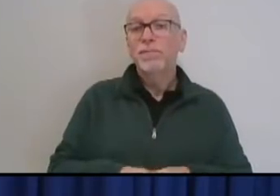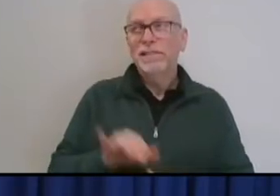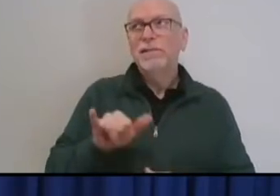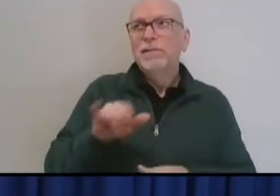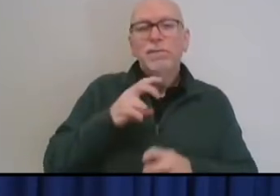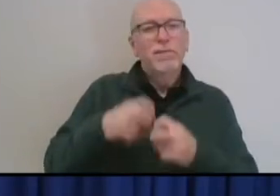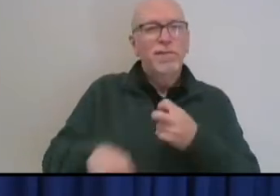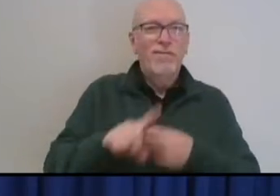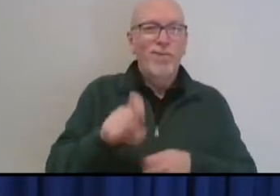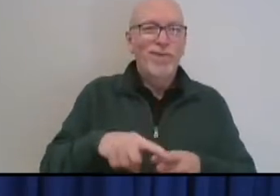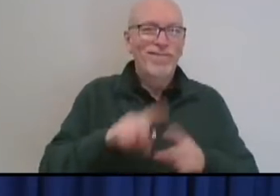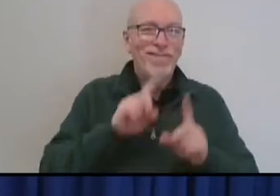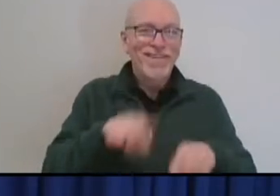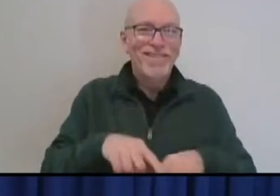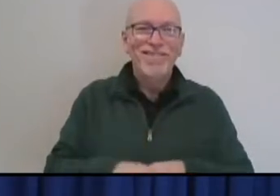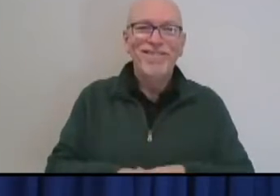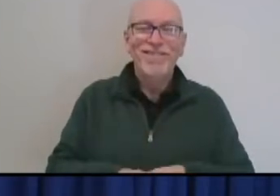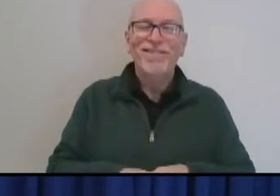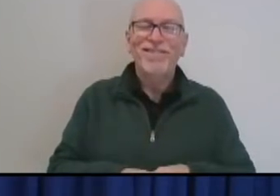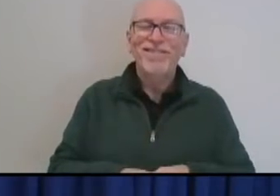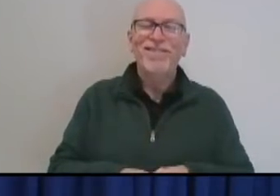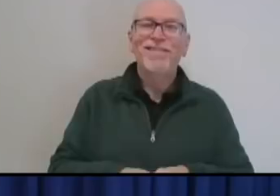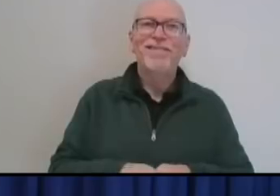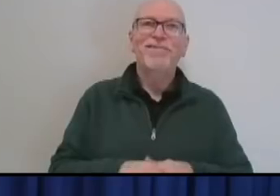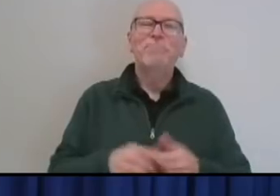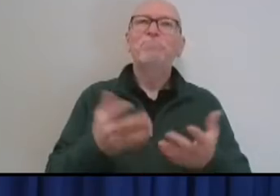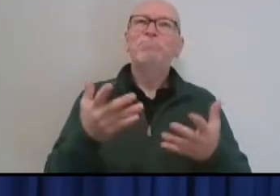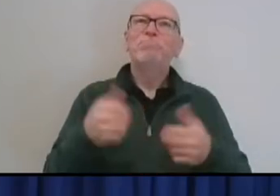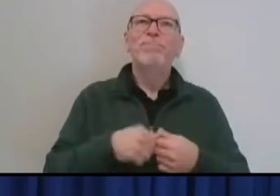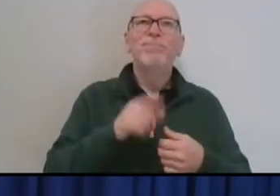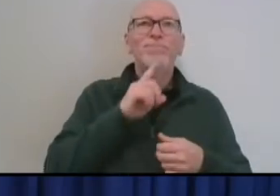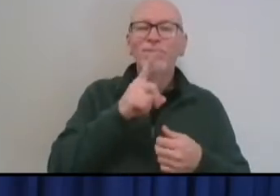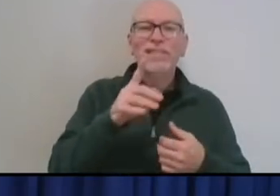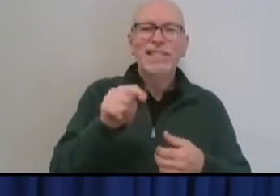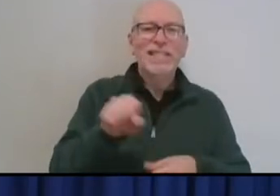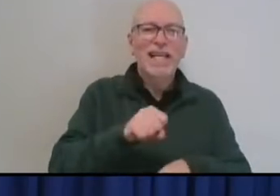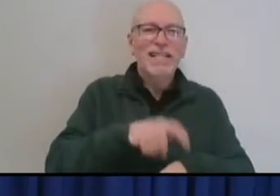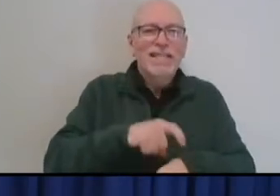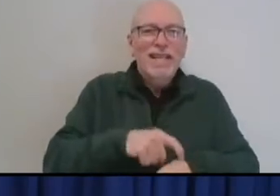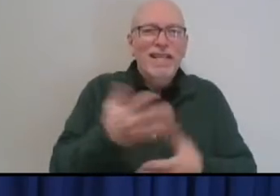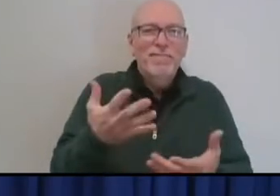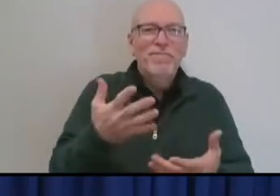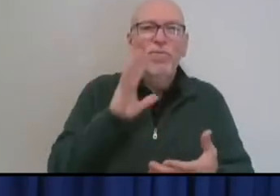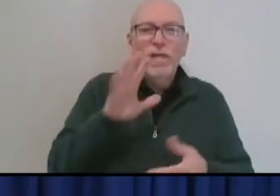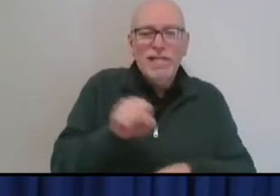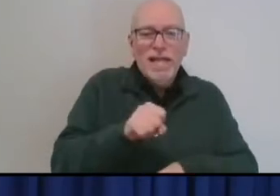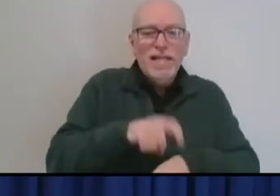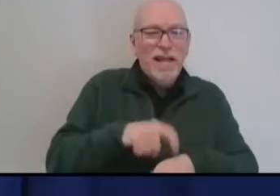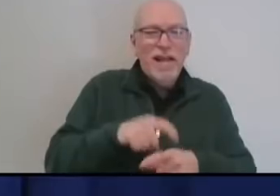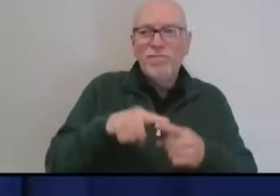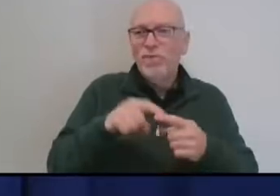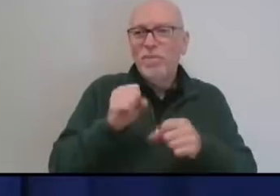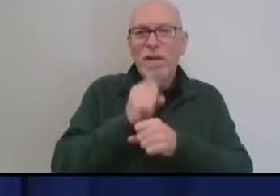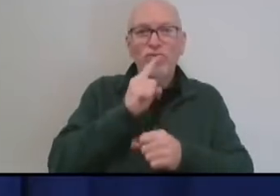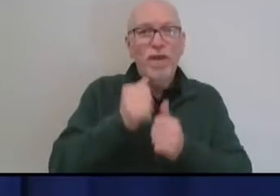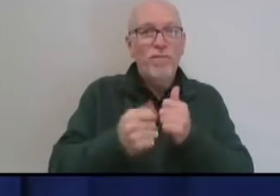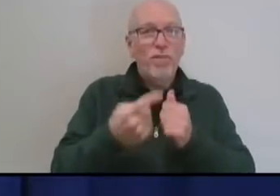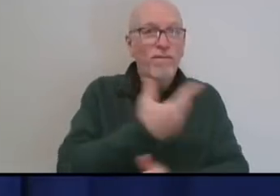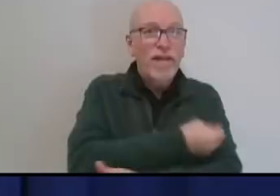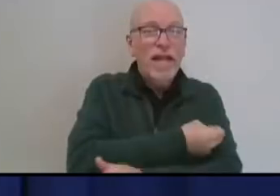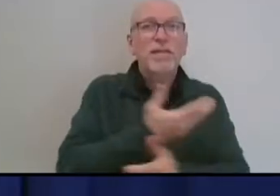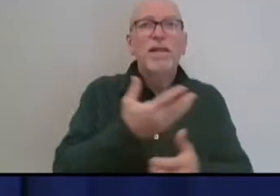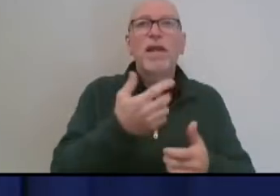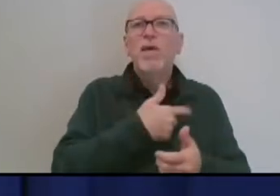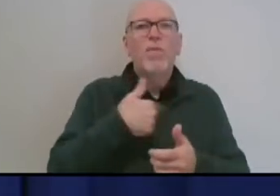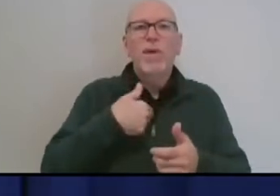question. It is going to take time. It is going to take time to get everybody vaccinated, and we're not